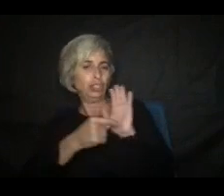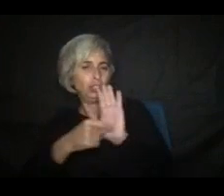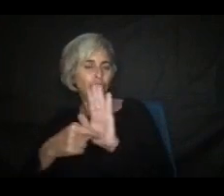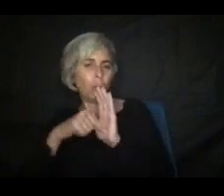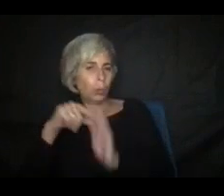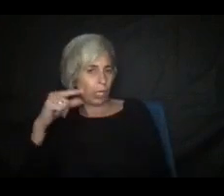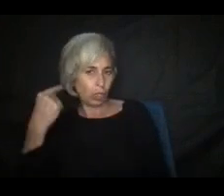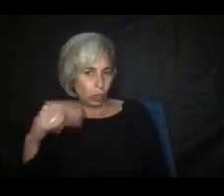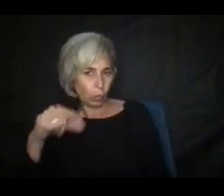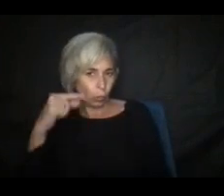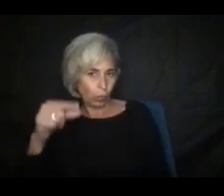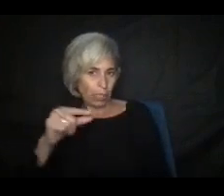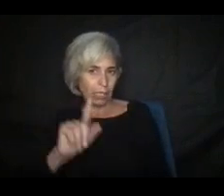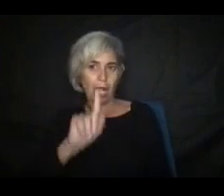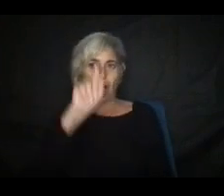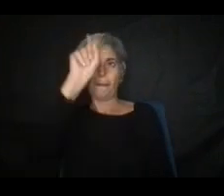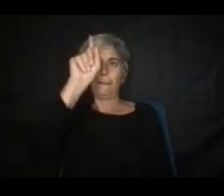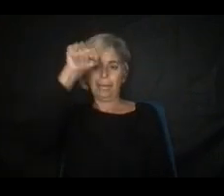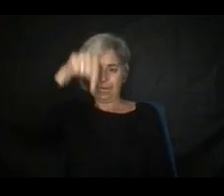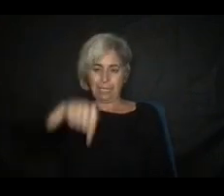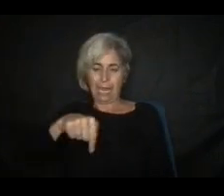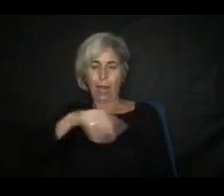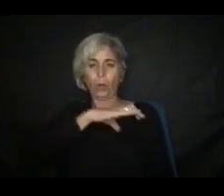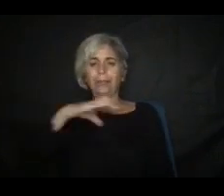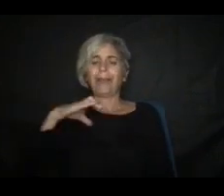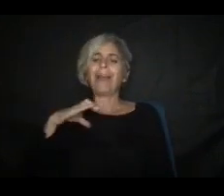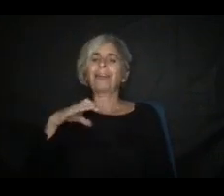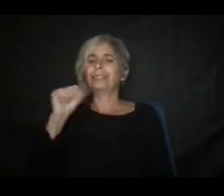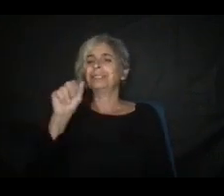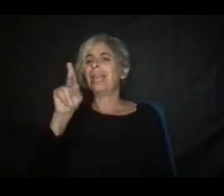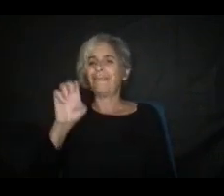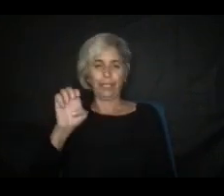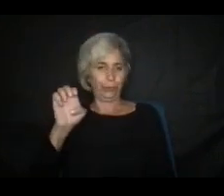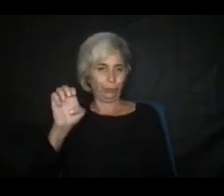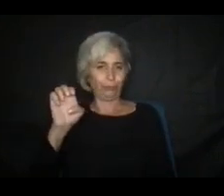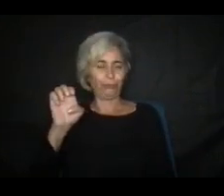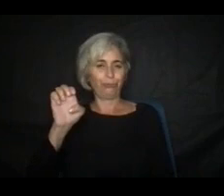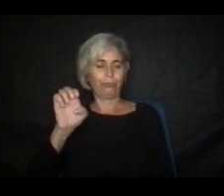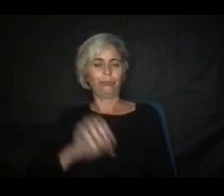green, located up and down Congress Avenue.